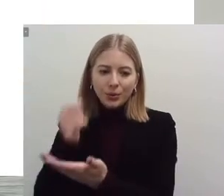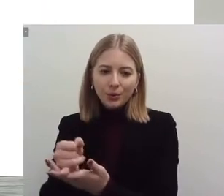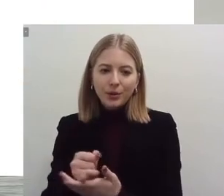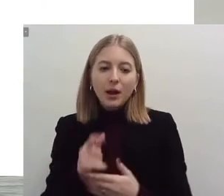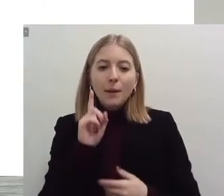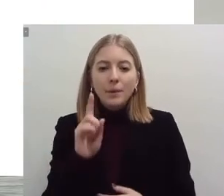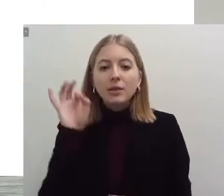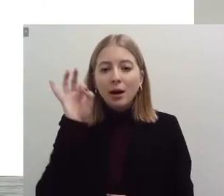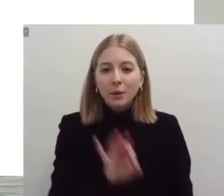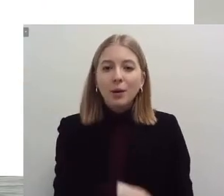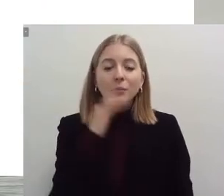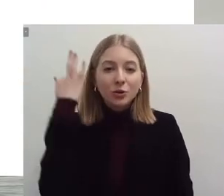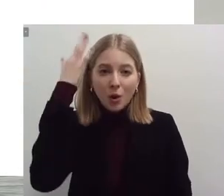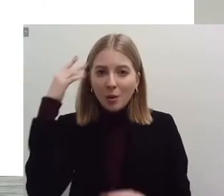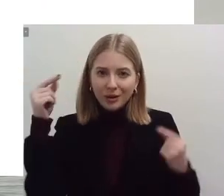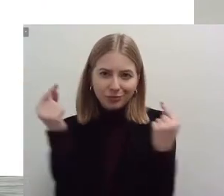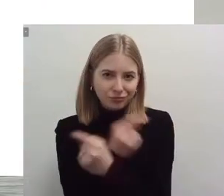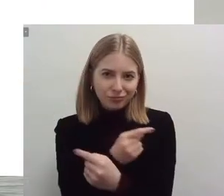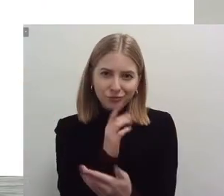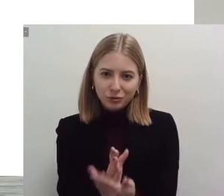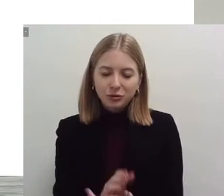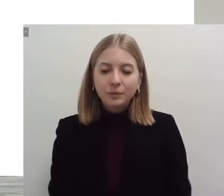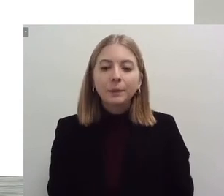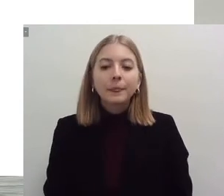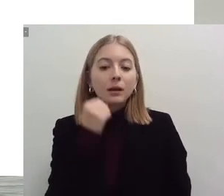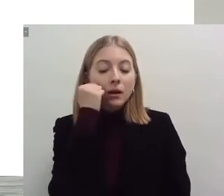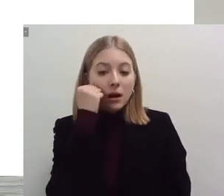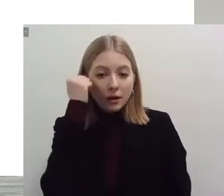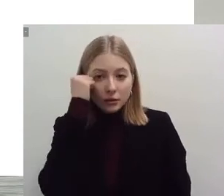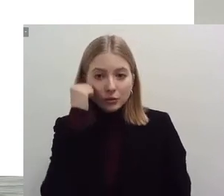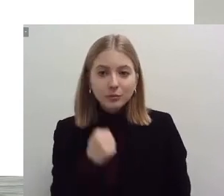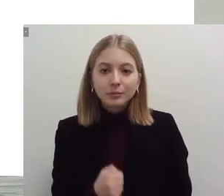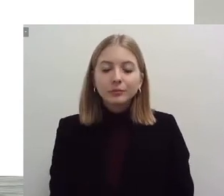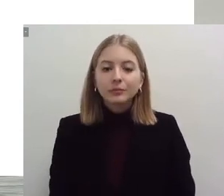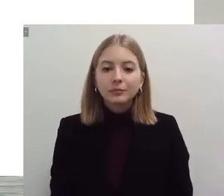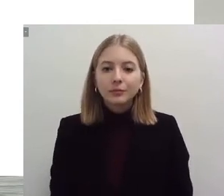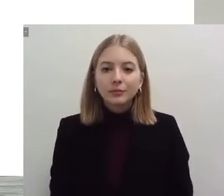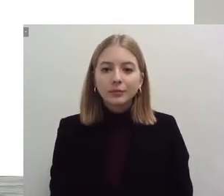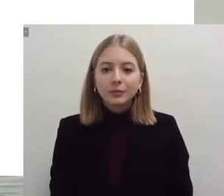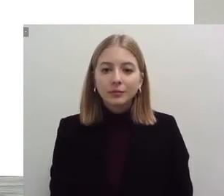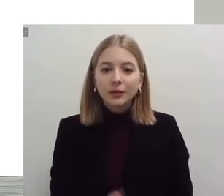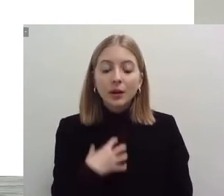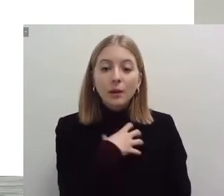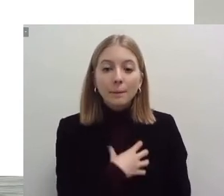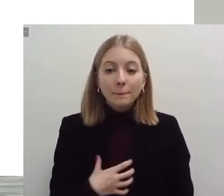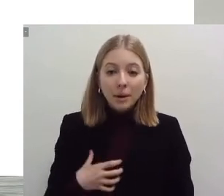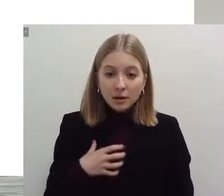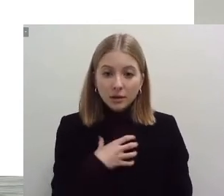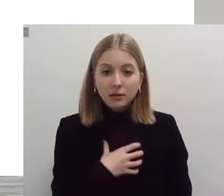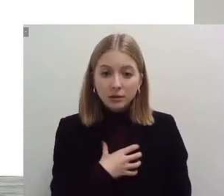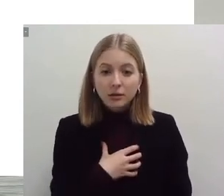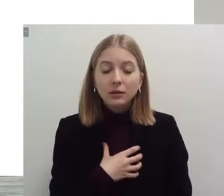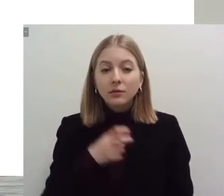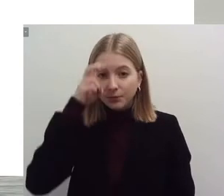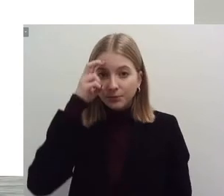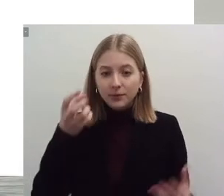Thank you. I think we can all take that with us as well, that the role of the NGOs and for the society working on fulfilling